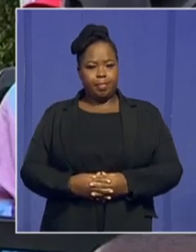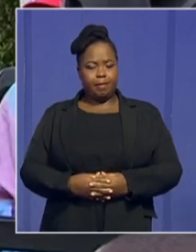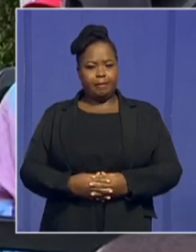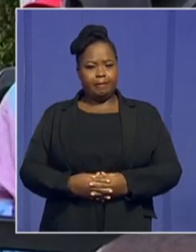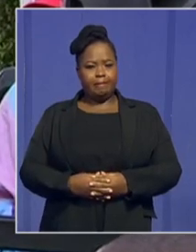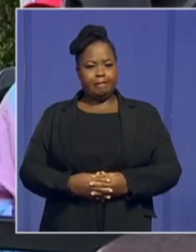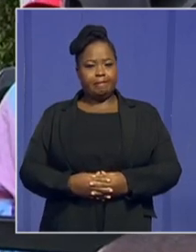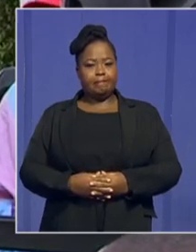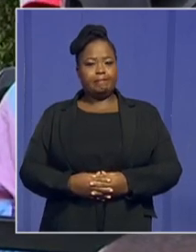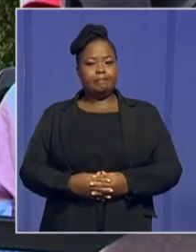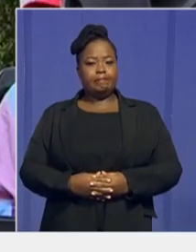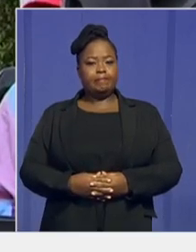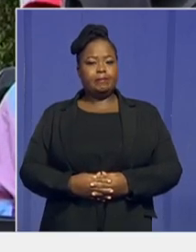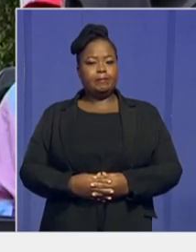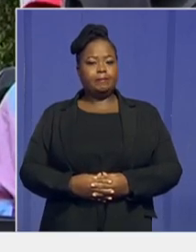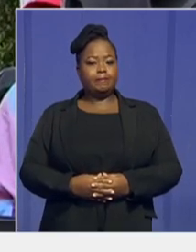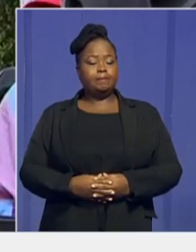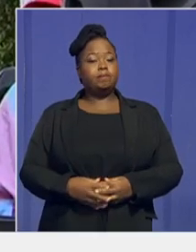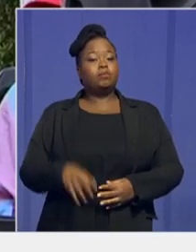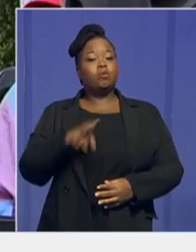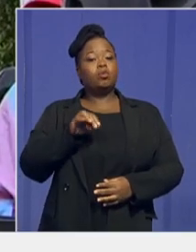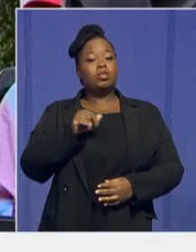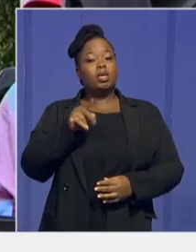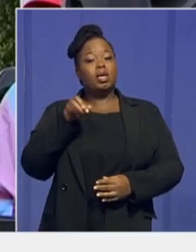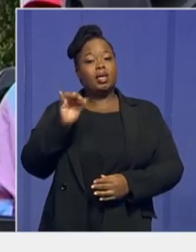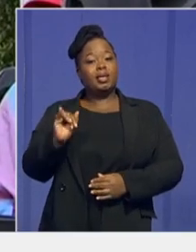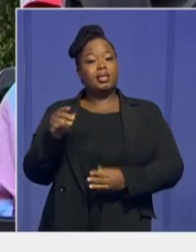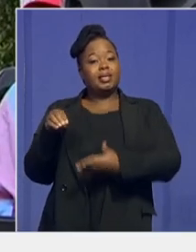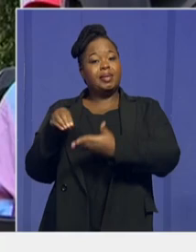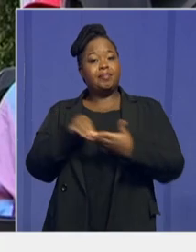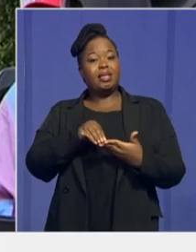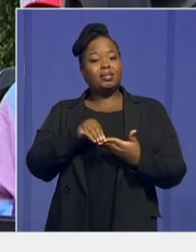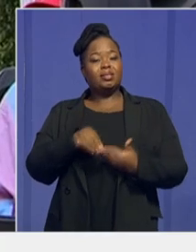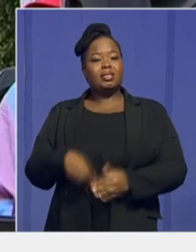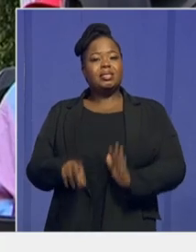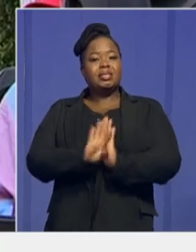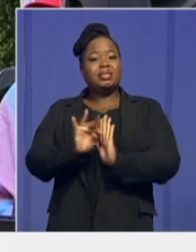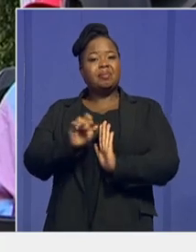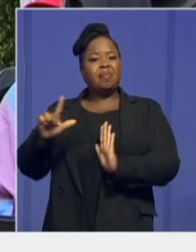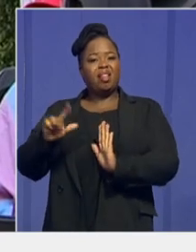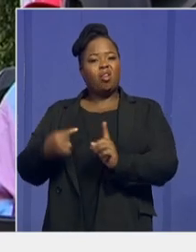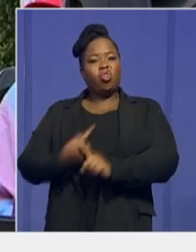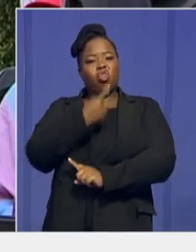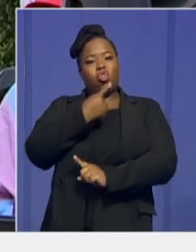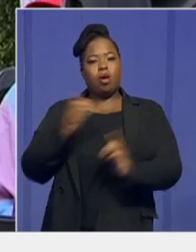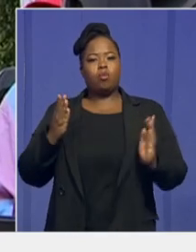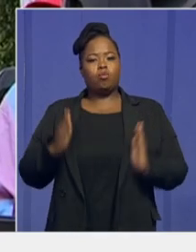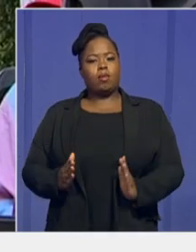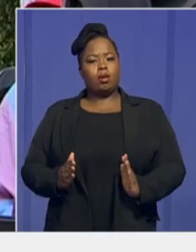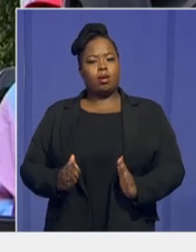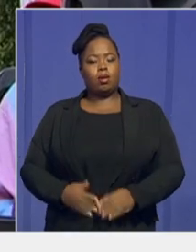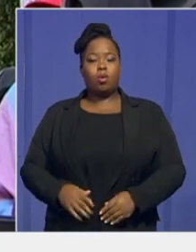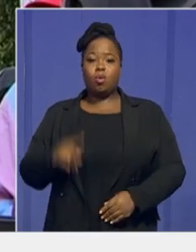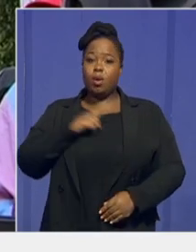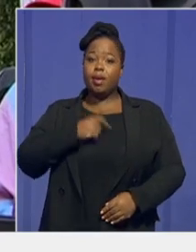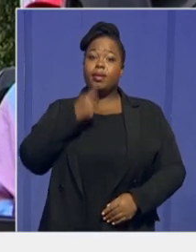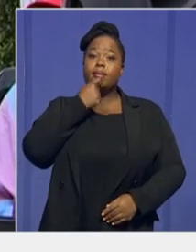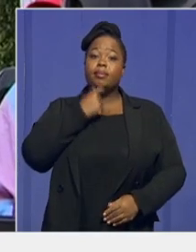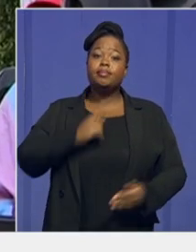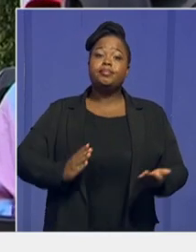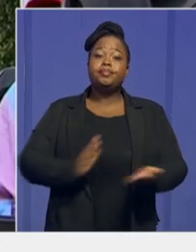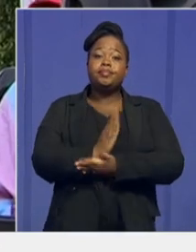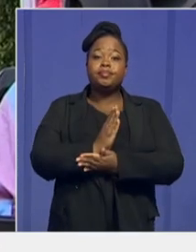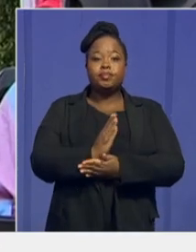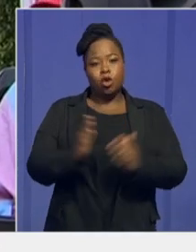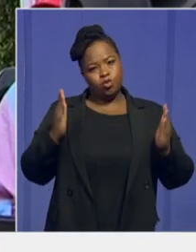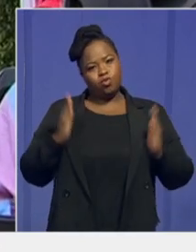Museveni brings this bill that is anti-human, because gay rights are human